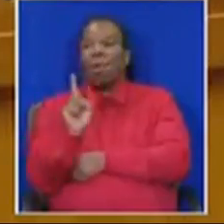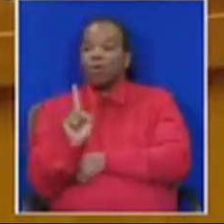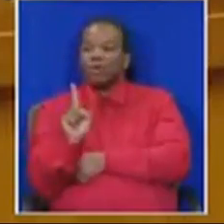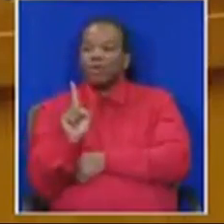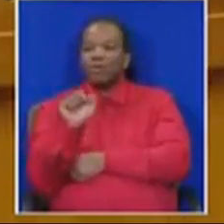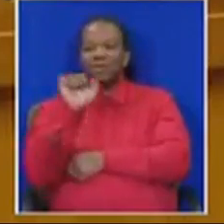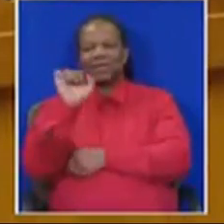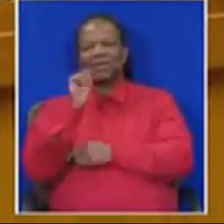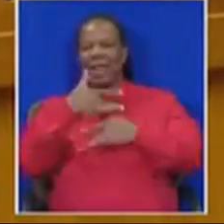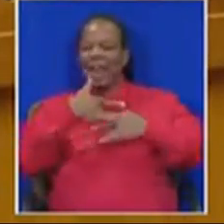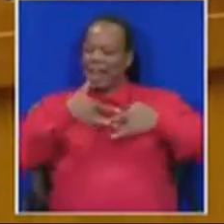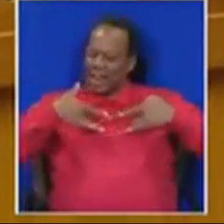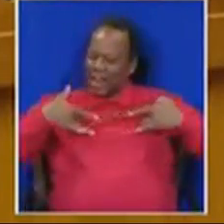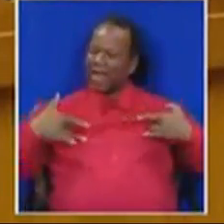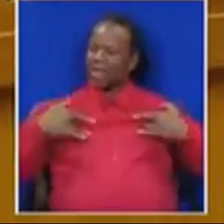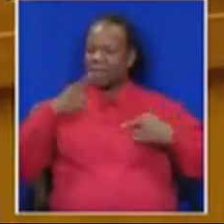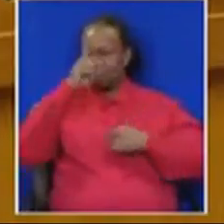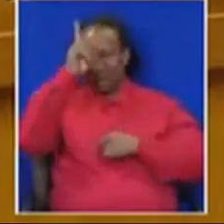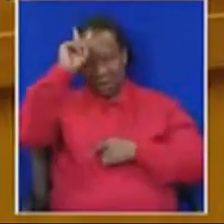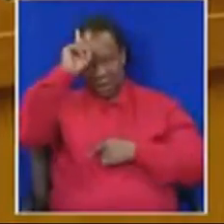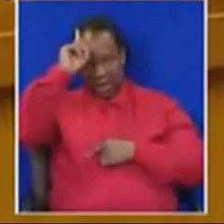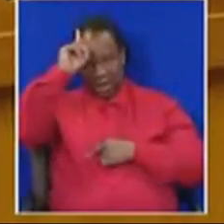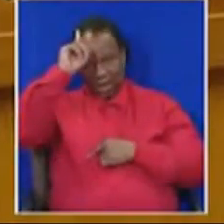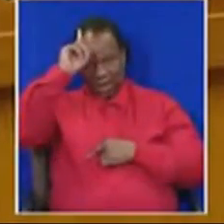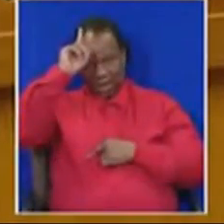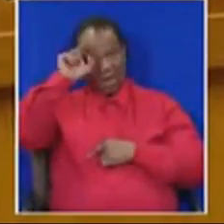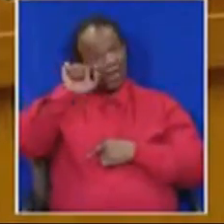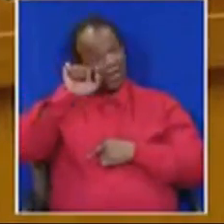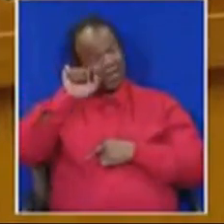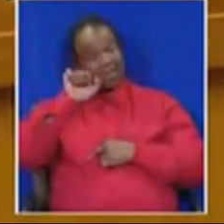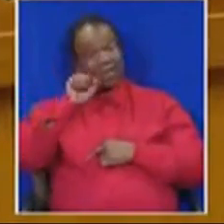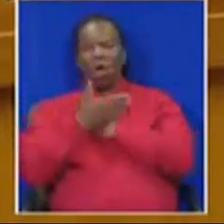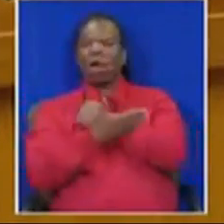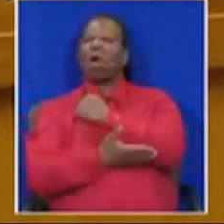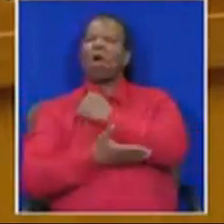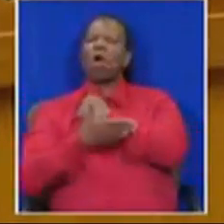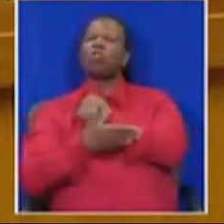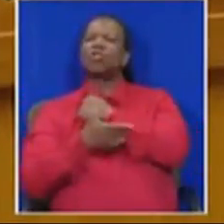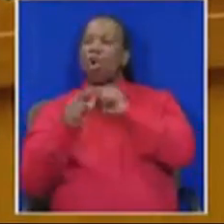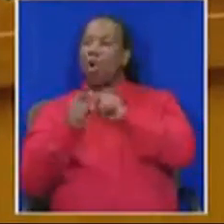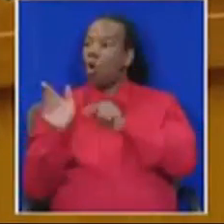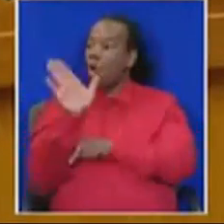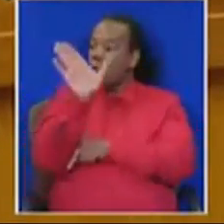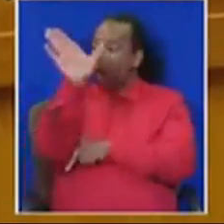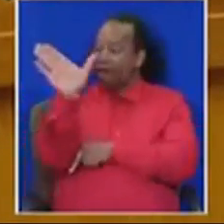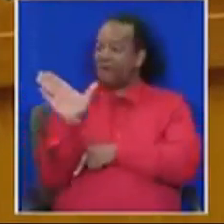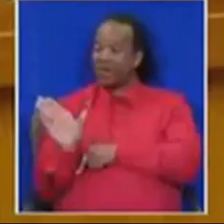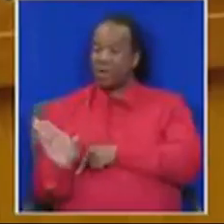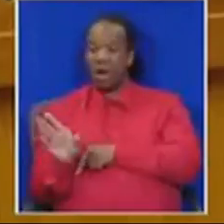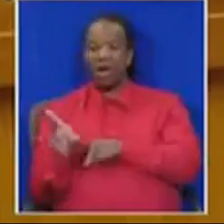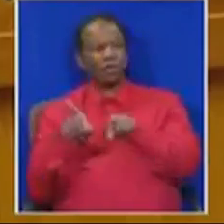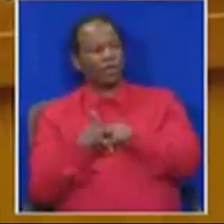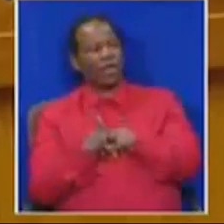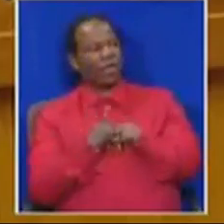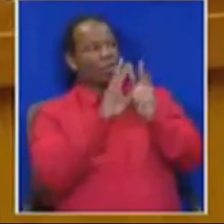the most remarkable leaders this country, and indeed this continent and the world has ever